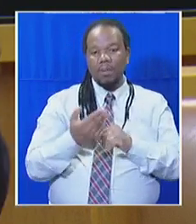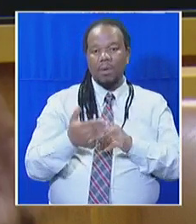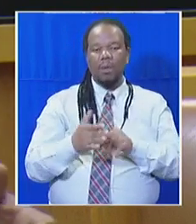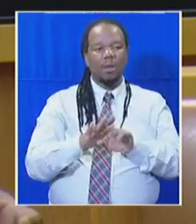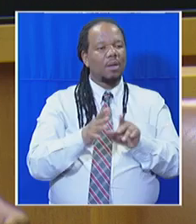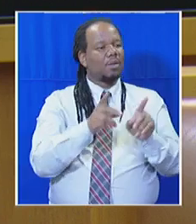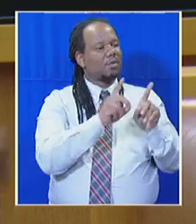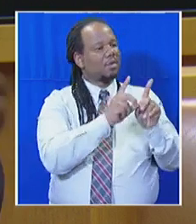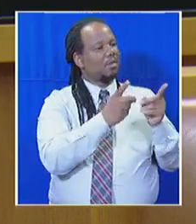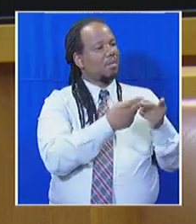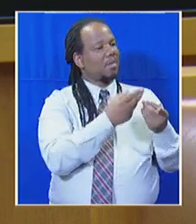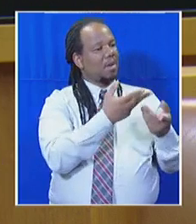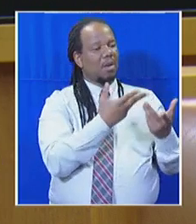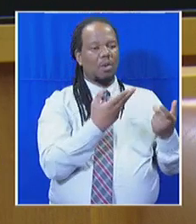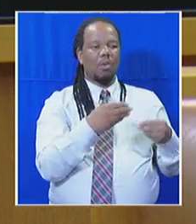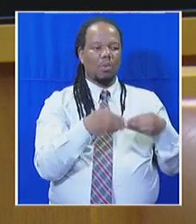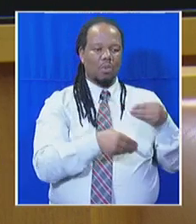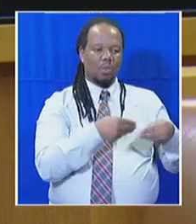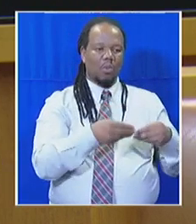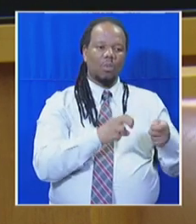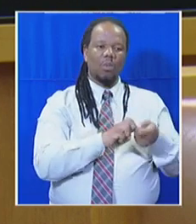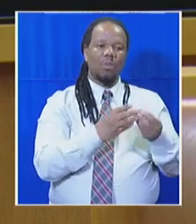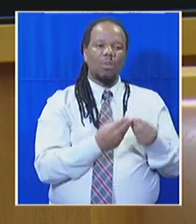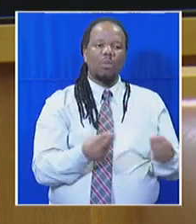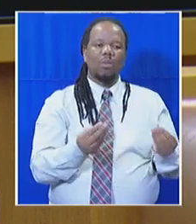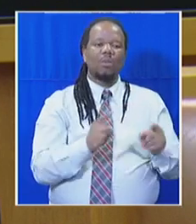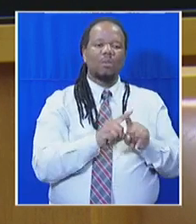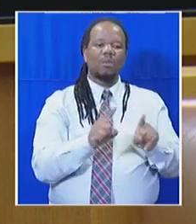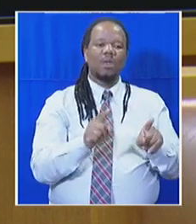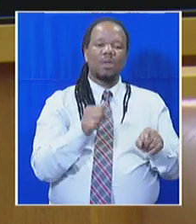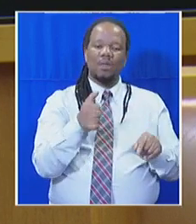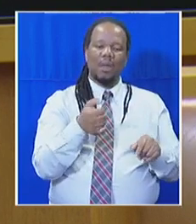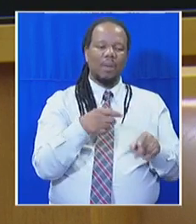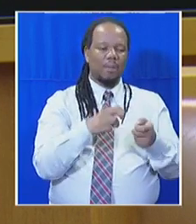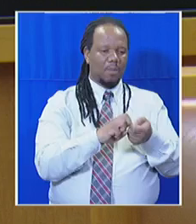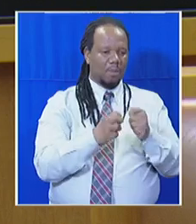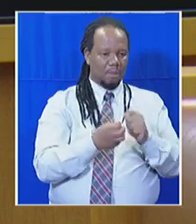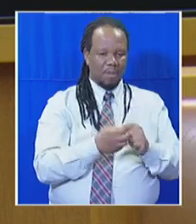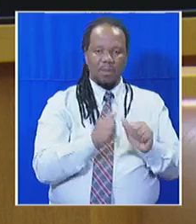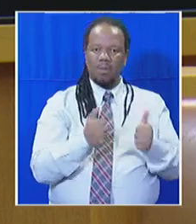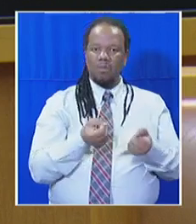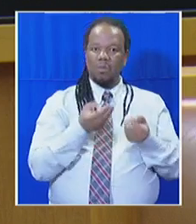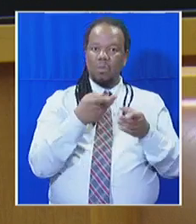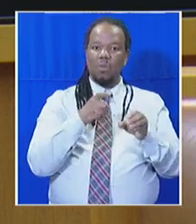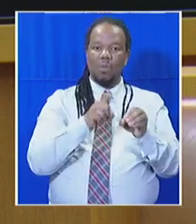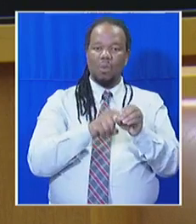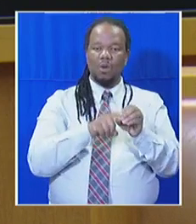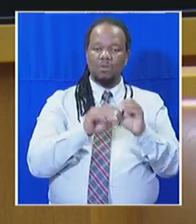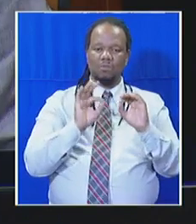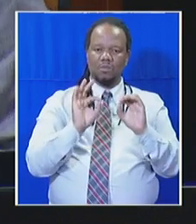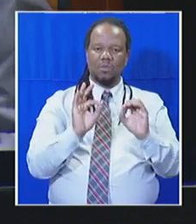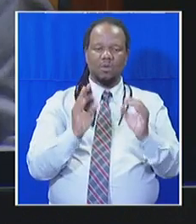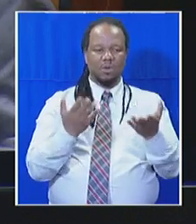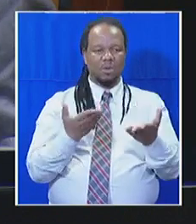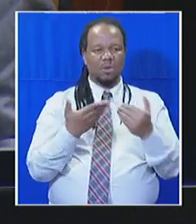issues of corruption? Because they are a scourge to quality education in our country. Thank you. The Honourable Deputy